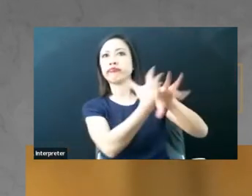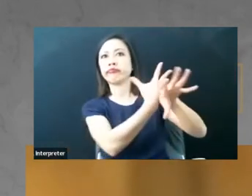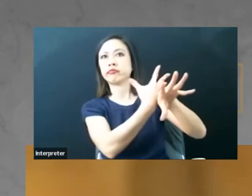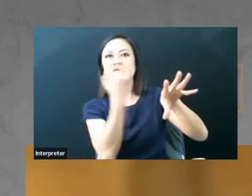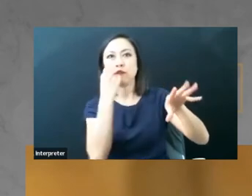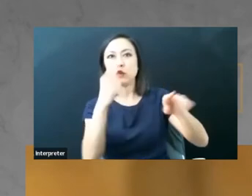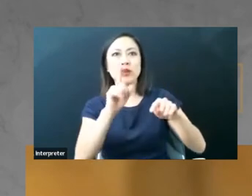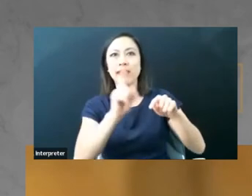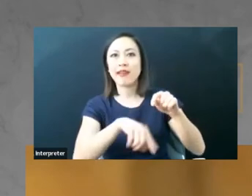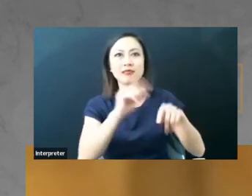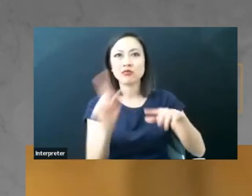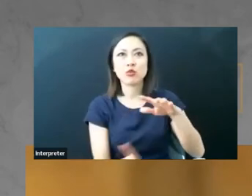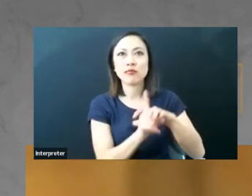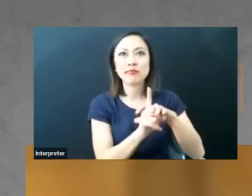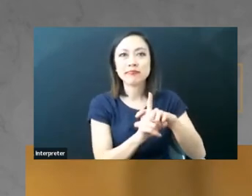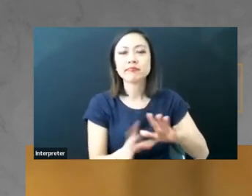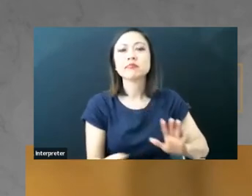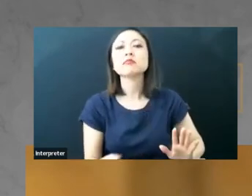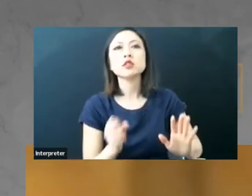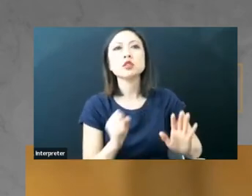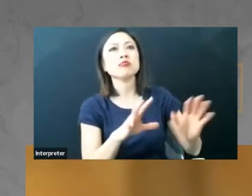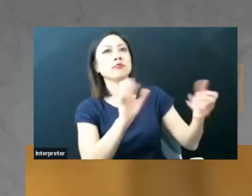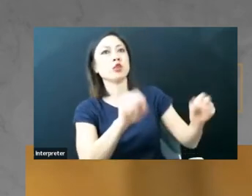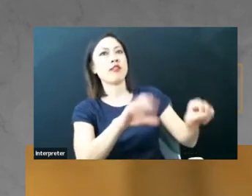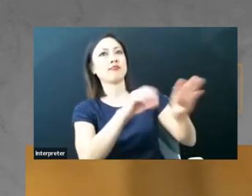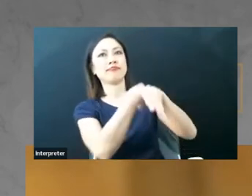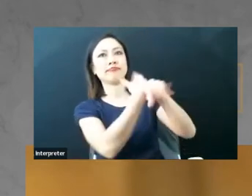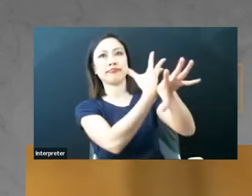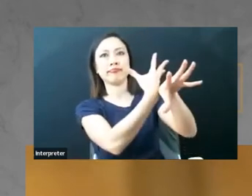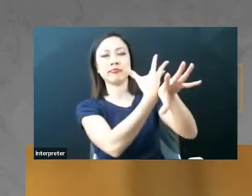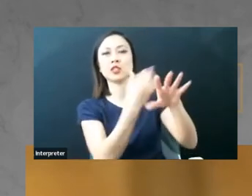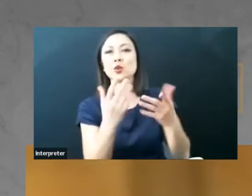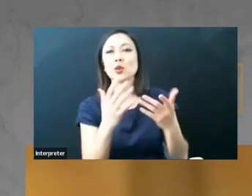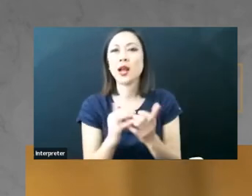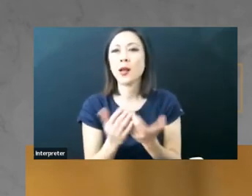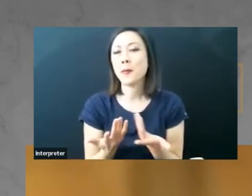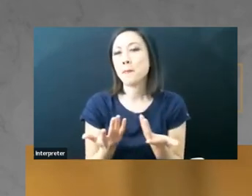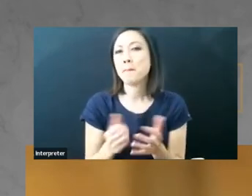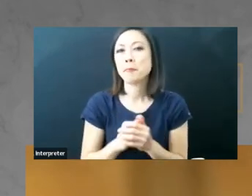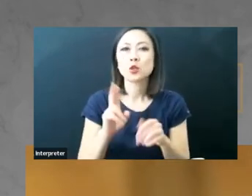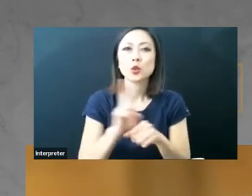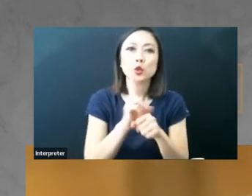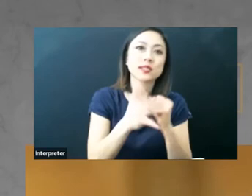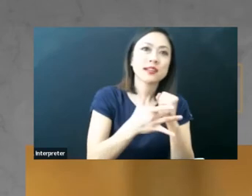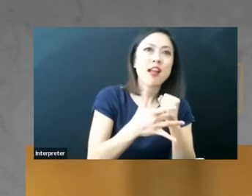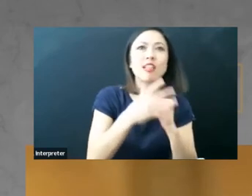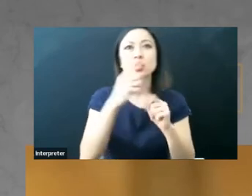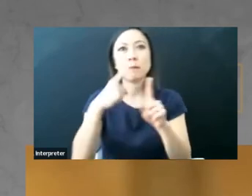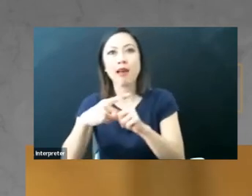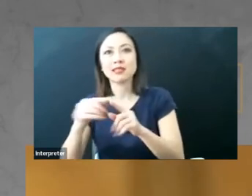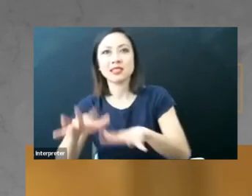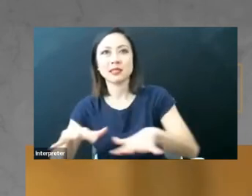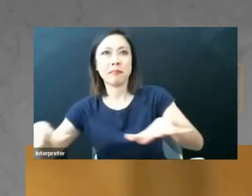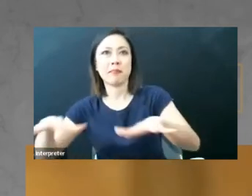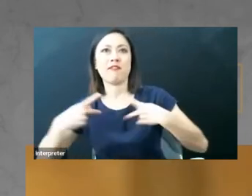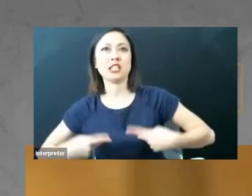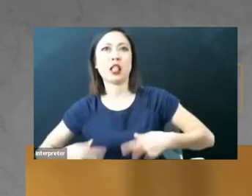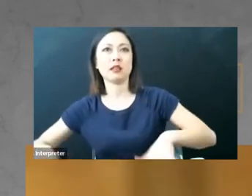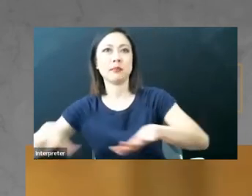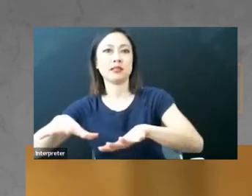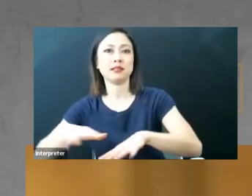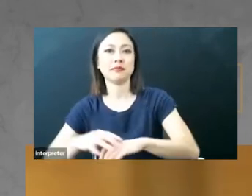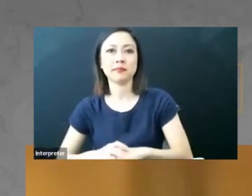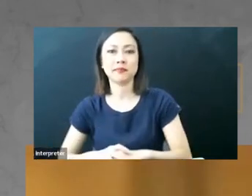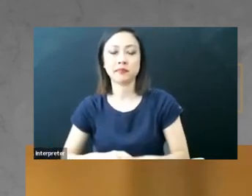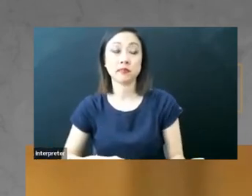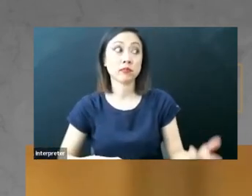day like and how to use technology and how to use space. You mentioned culture. Does that make it difficult, more difficult to create a